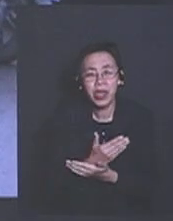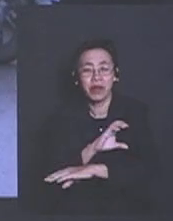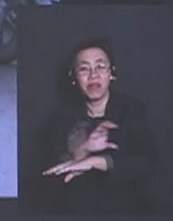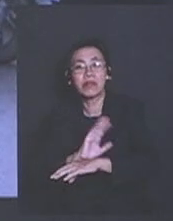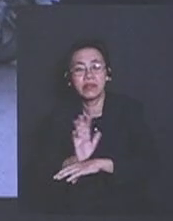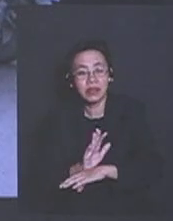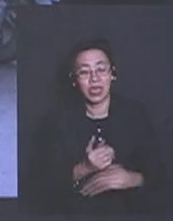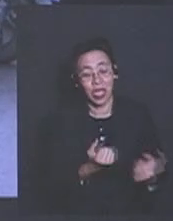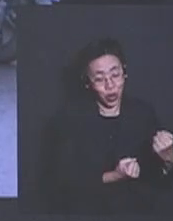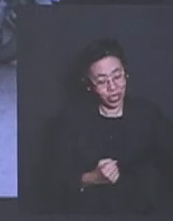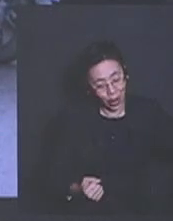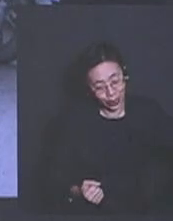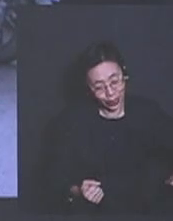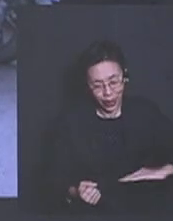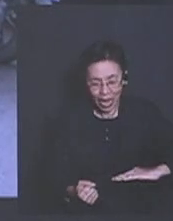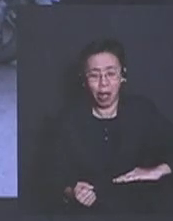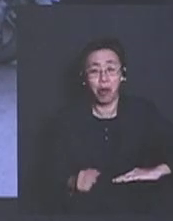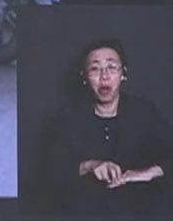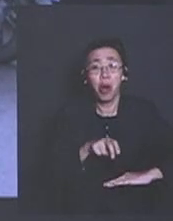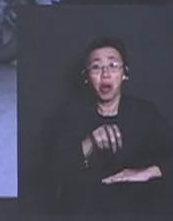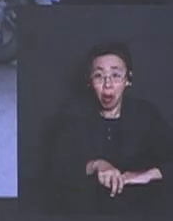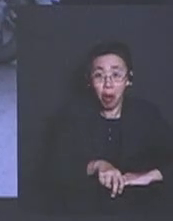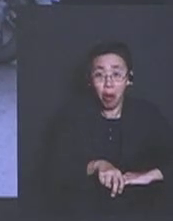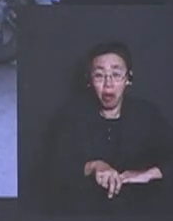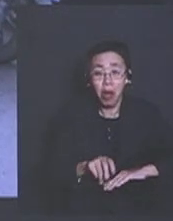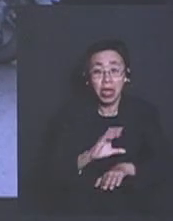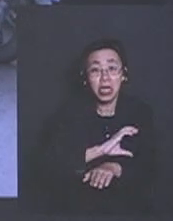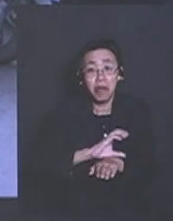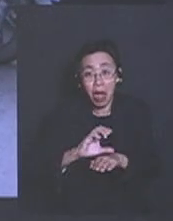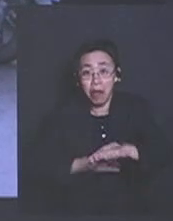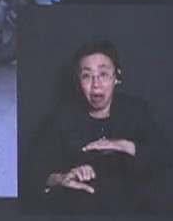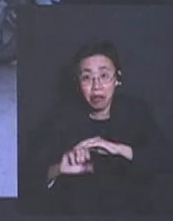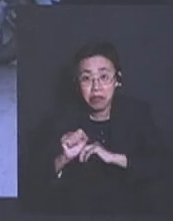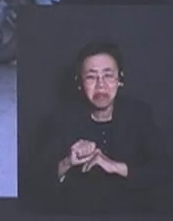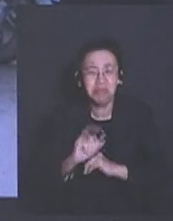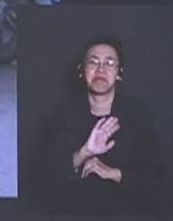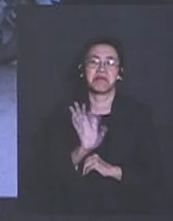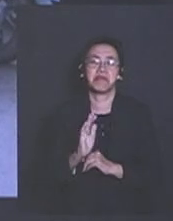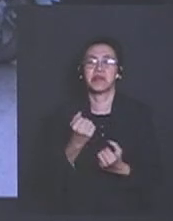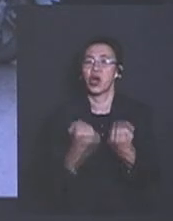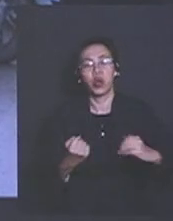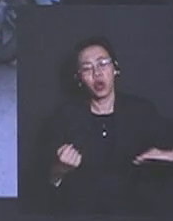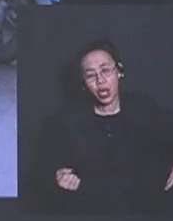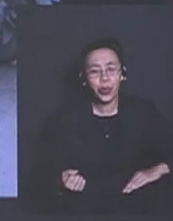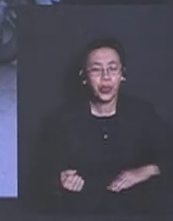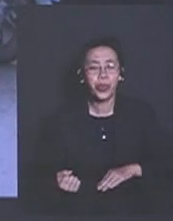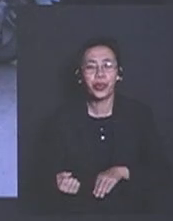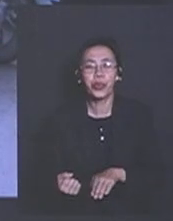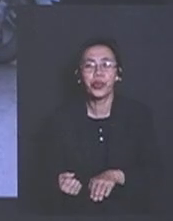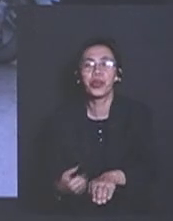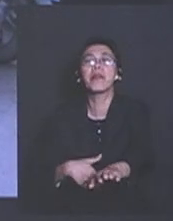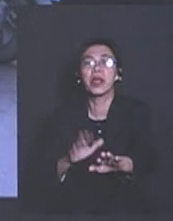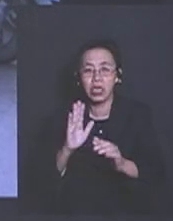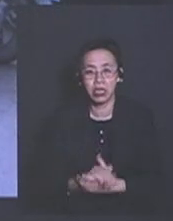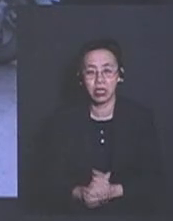mile, it's eventually become like the whole system is corrupt. So what we are trying to